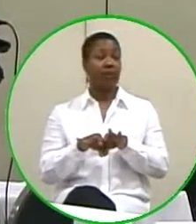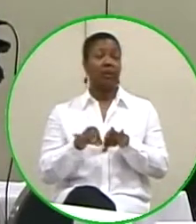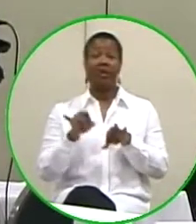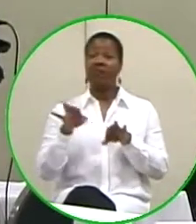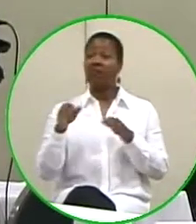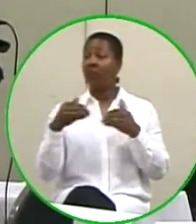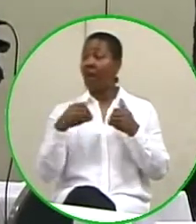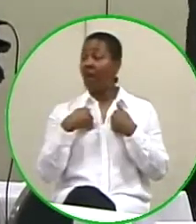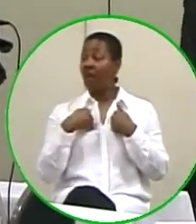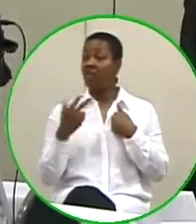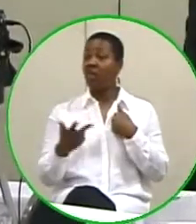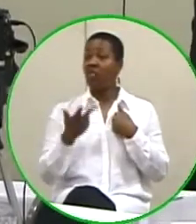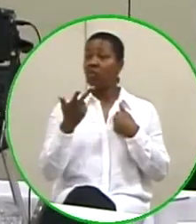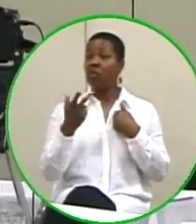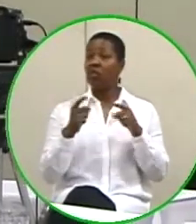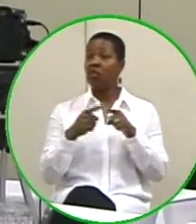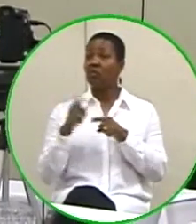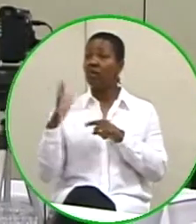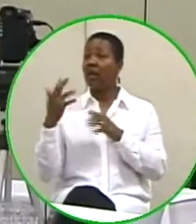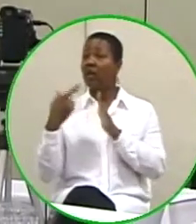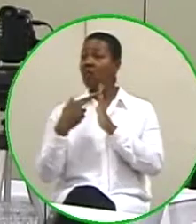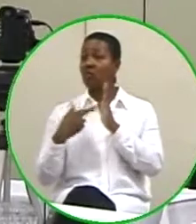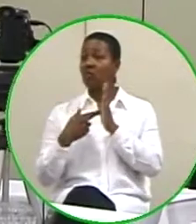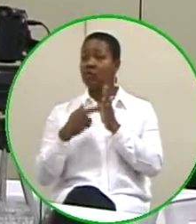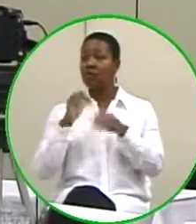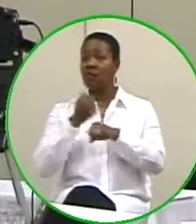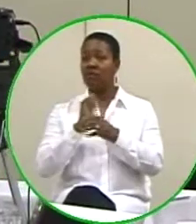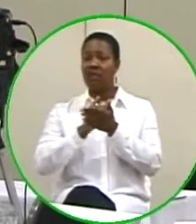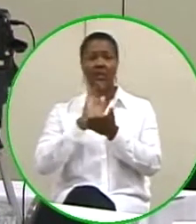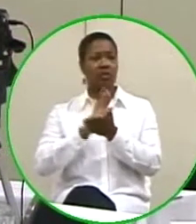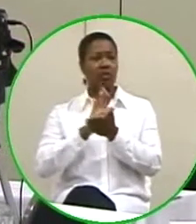if you have 3 to 5 rules in the school?